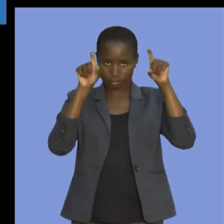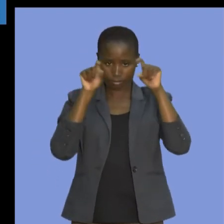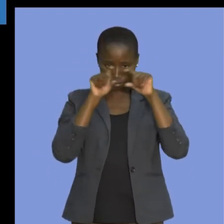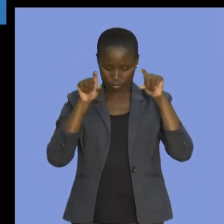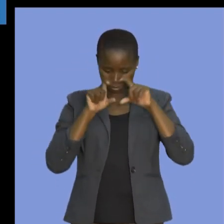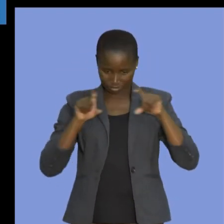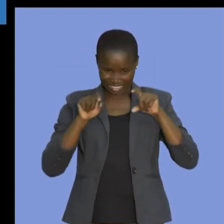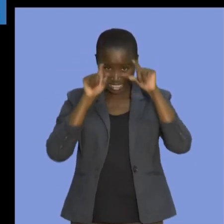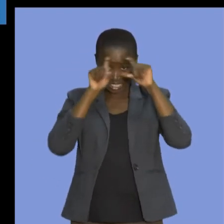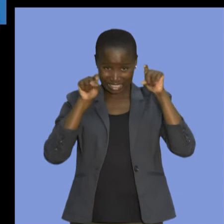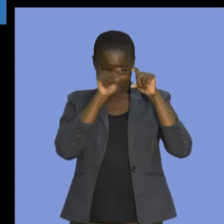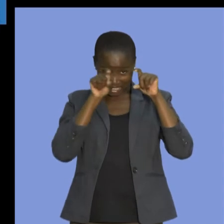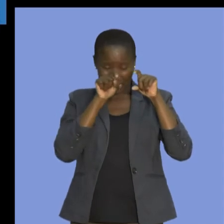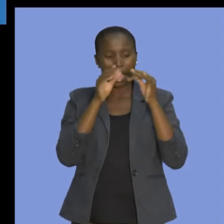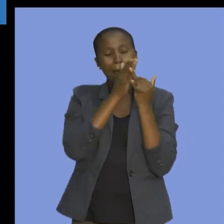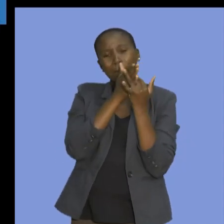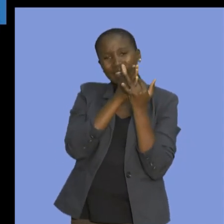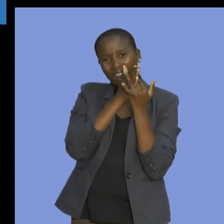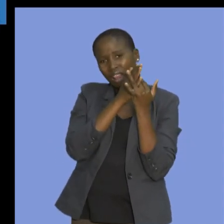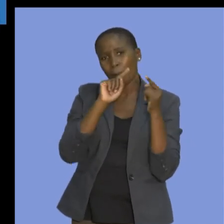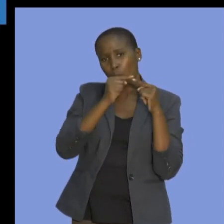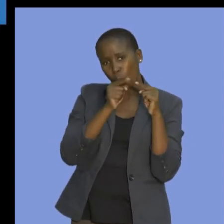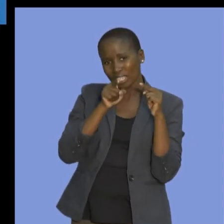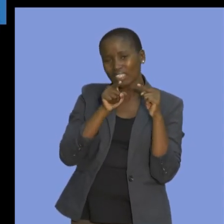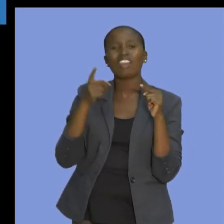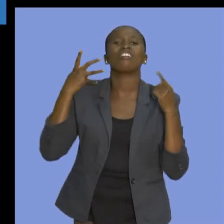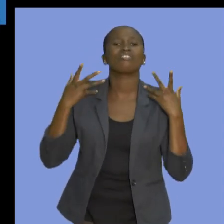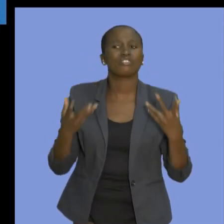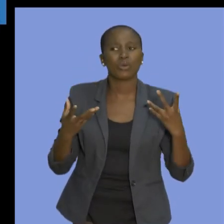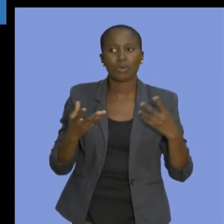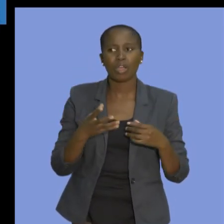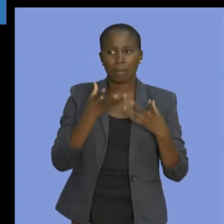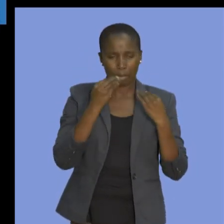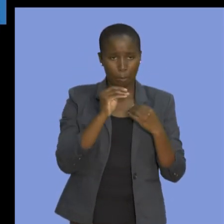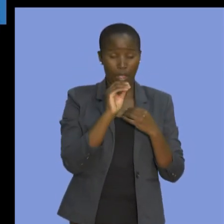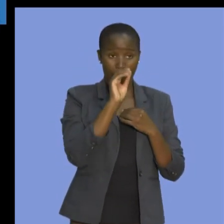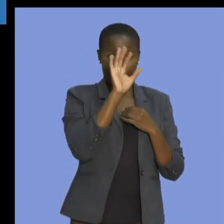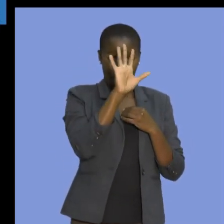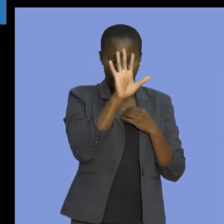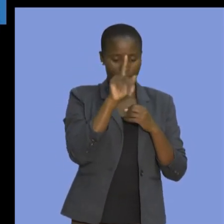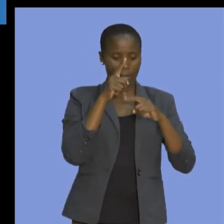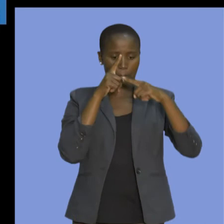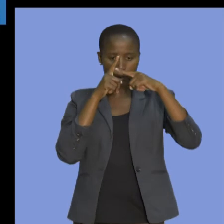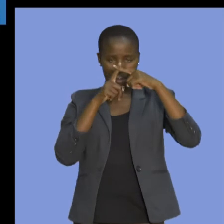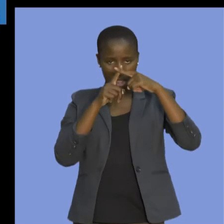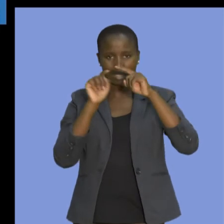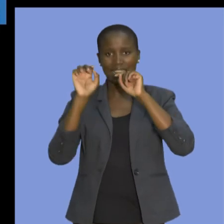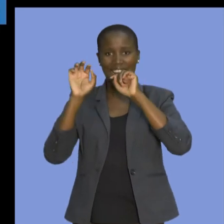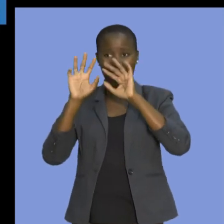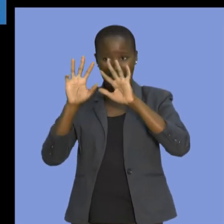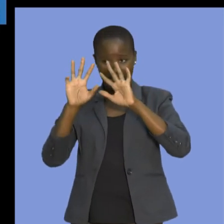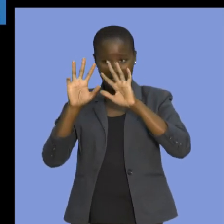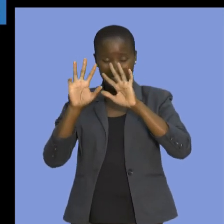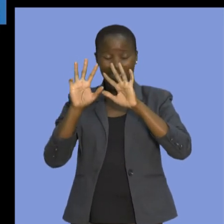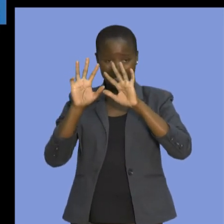class interval. So the midpoint for 5 plus 9 divided by